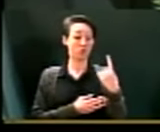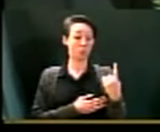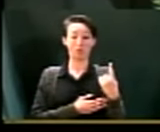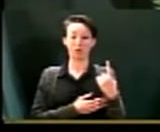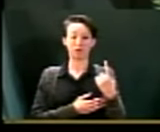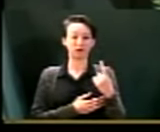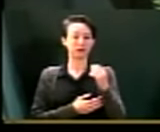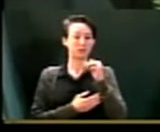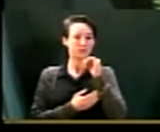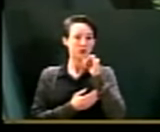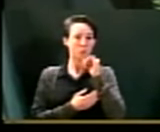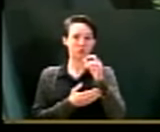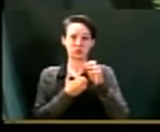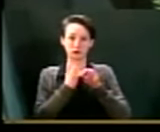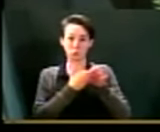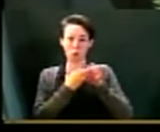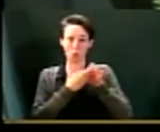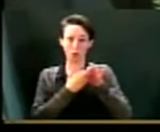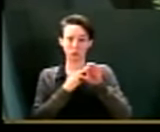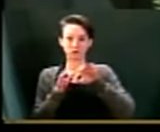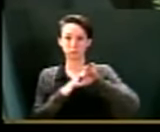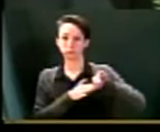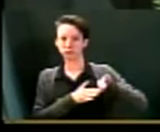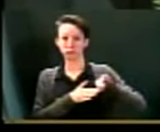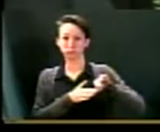whatever reason the State Department did not score.